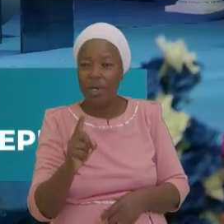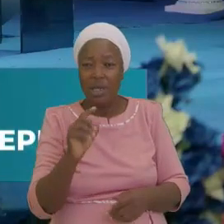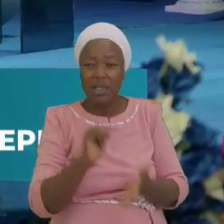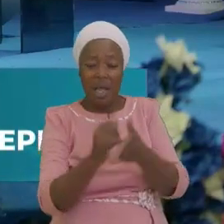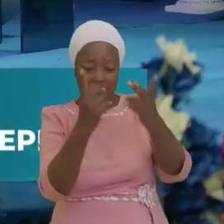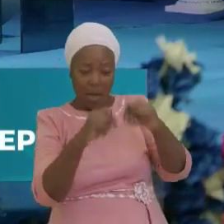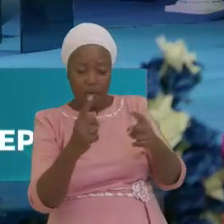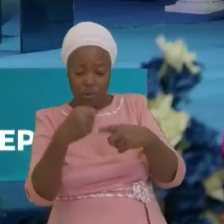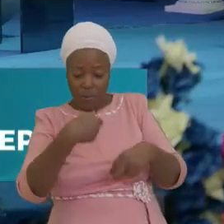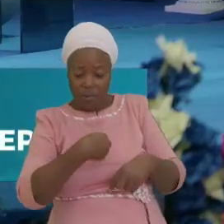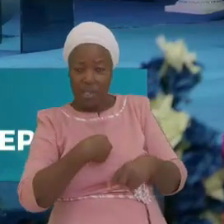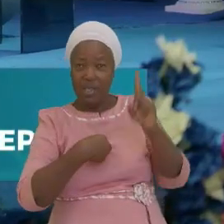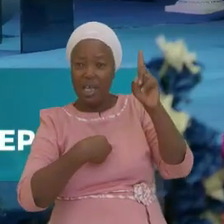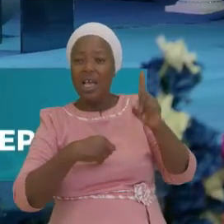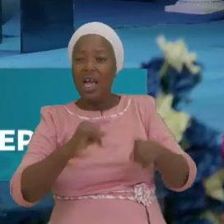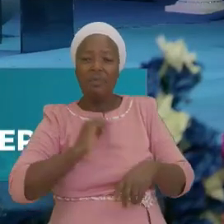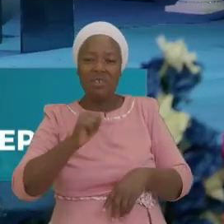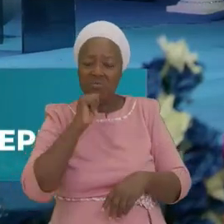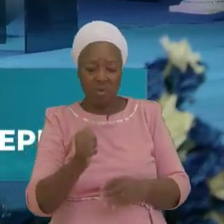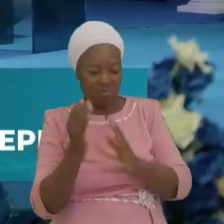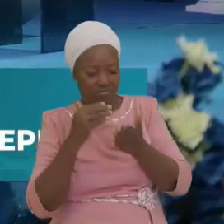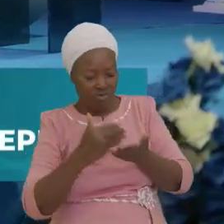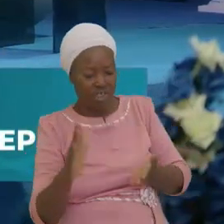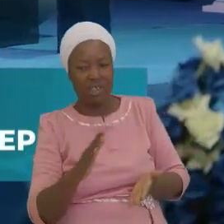I will in no wise reject.